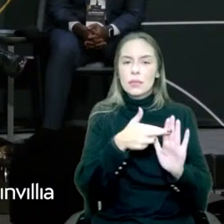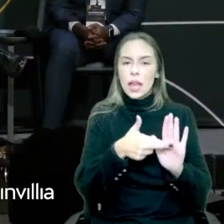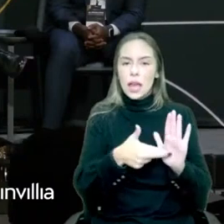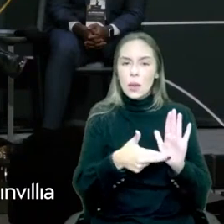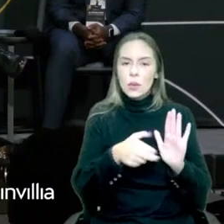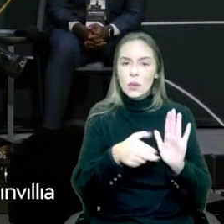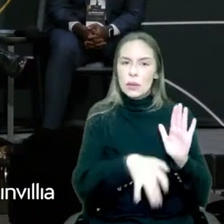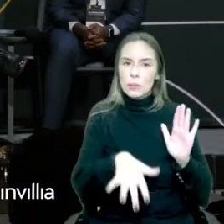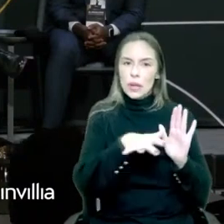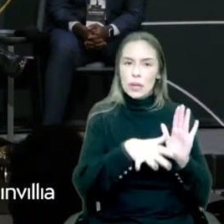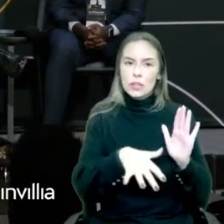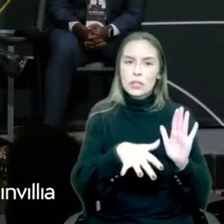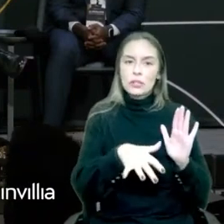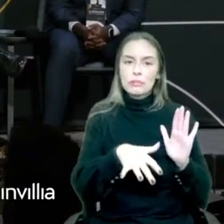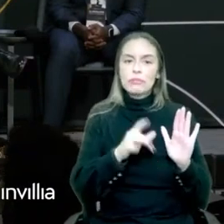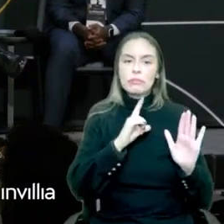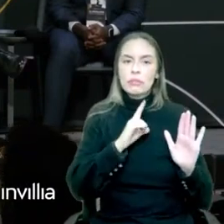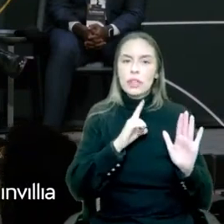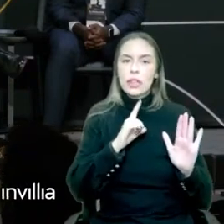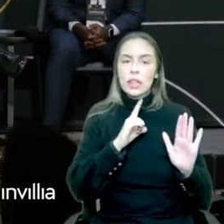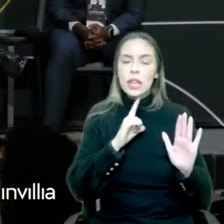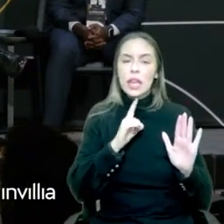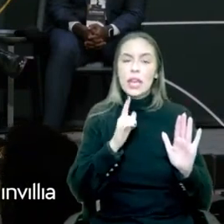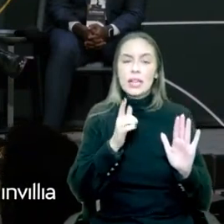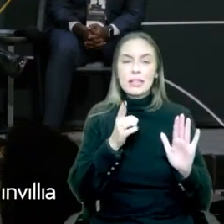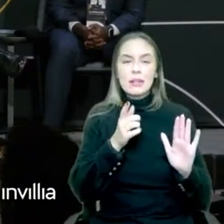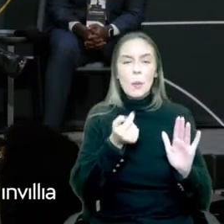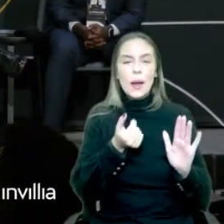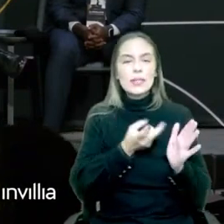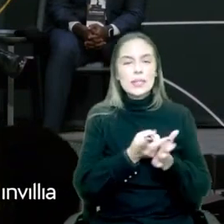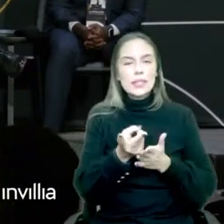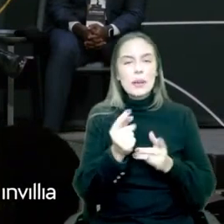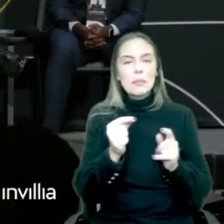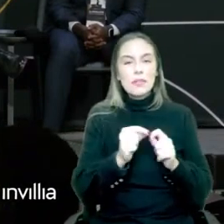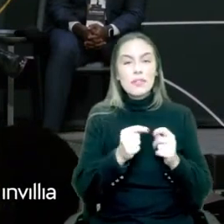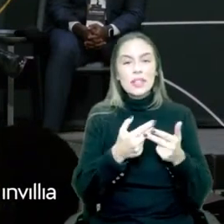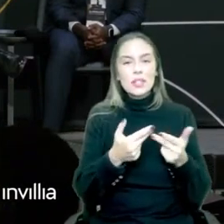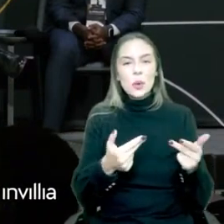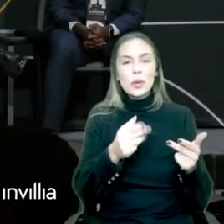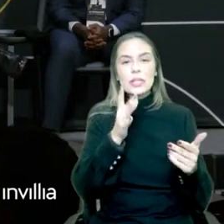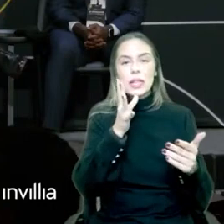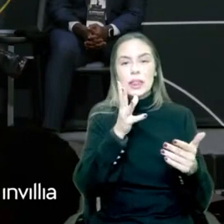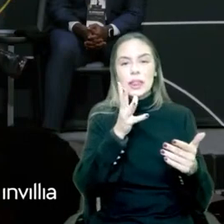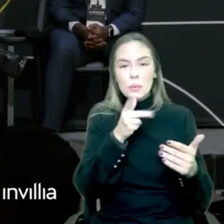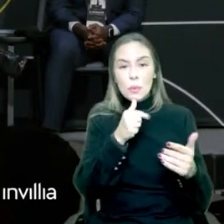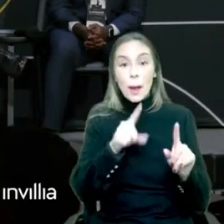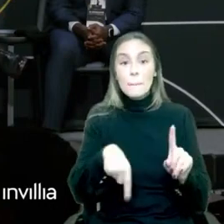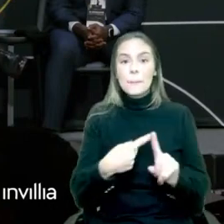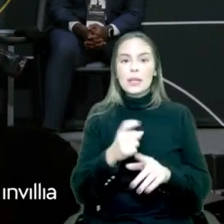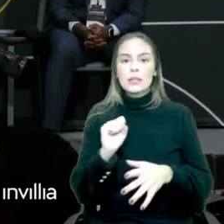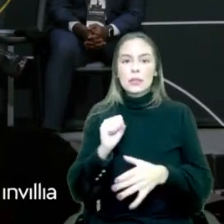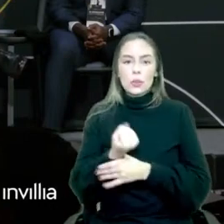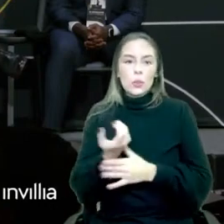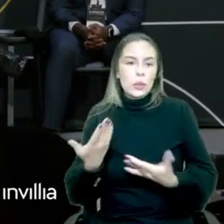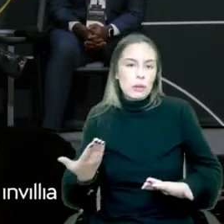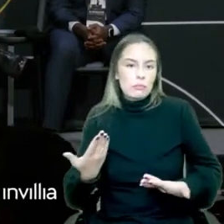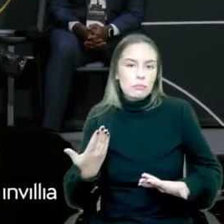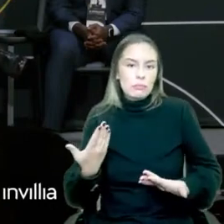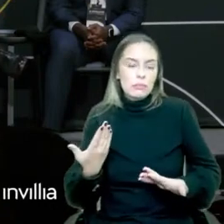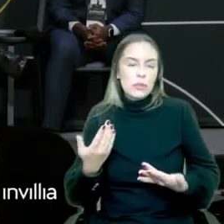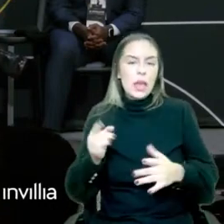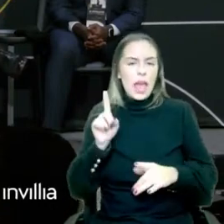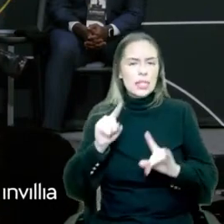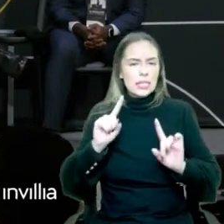they often make things slower, but safer on the other side. So is it a challenge for you to